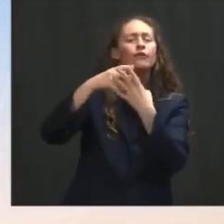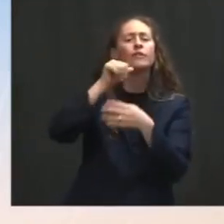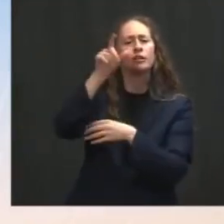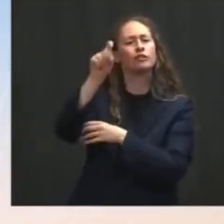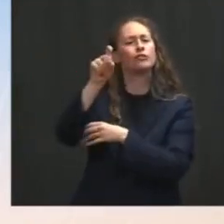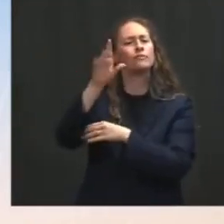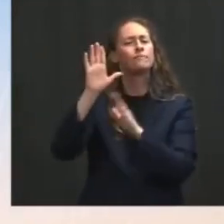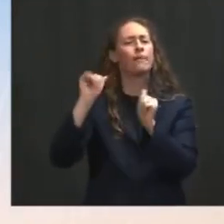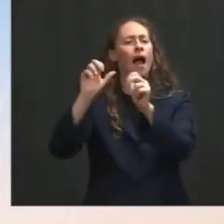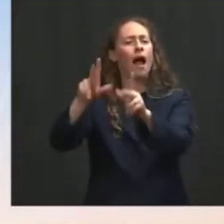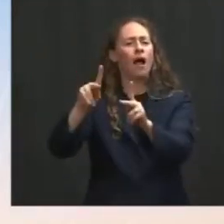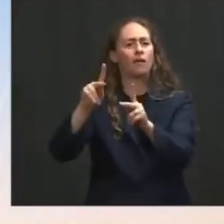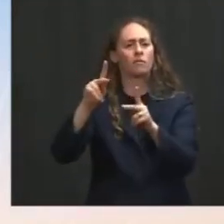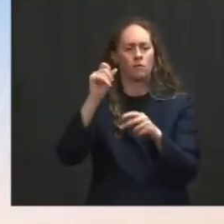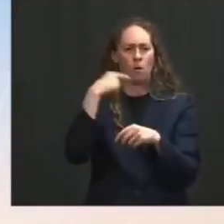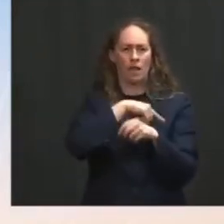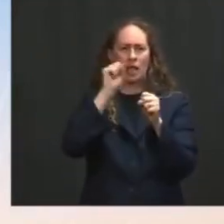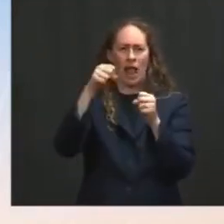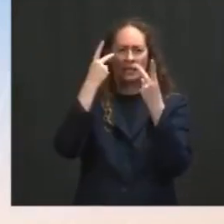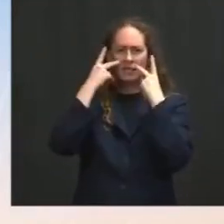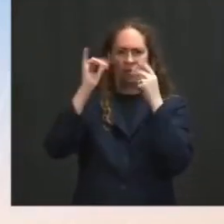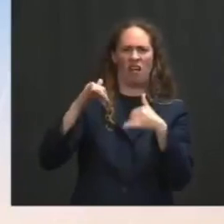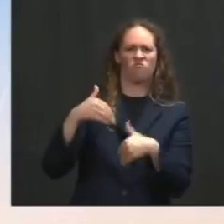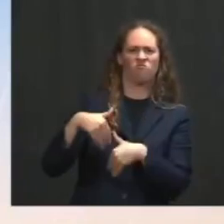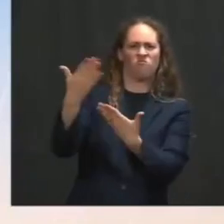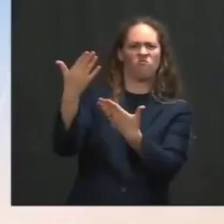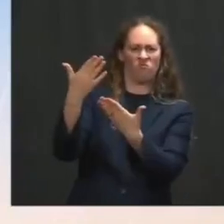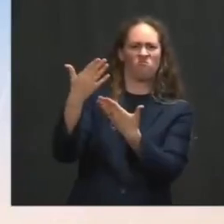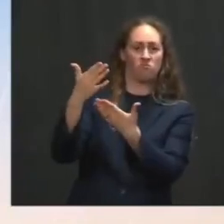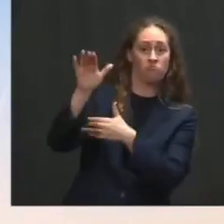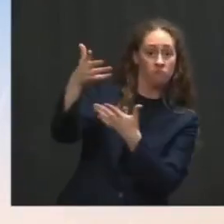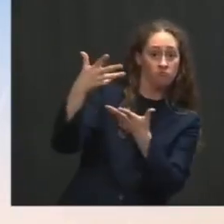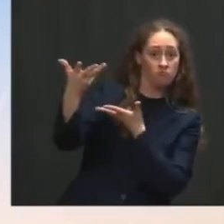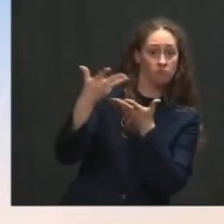certainly the proposals. We engage with them regularly, and they certainly understand what our asks are.